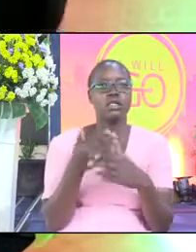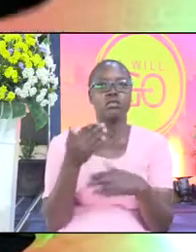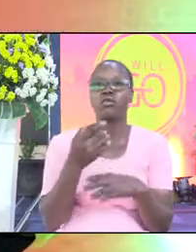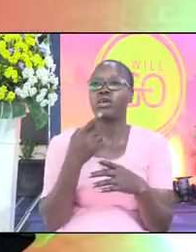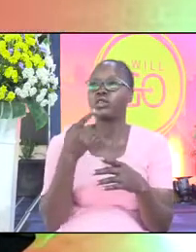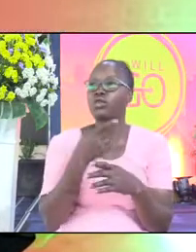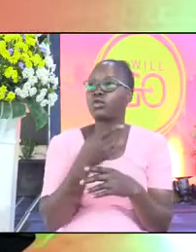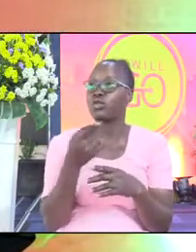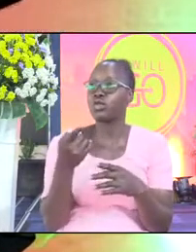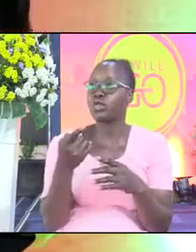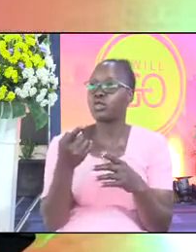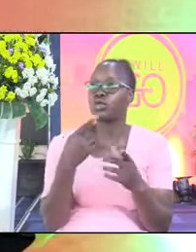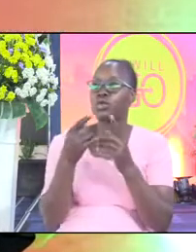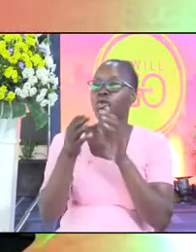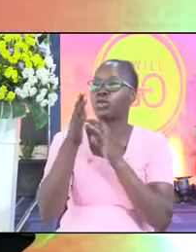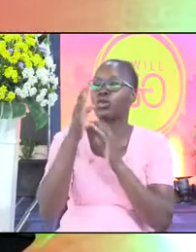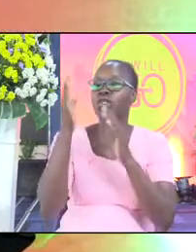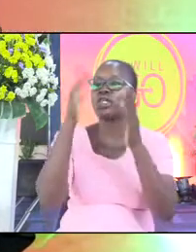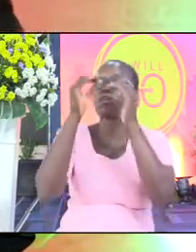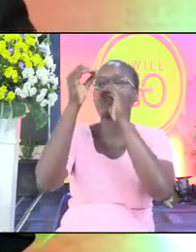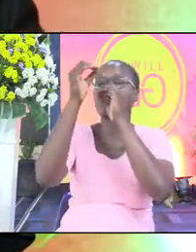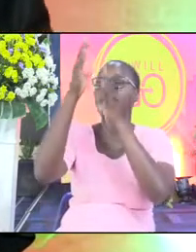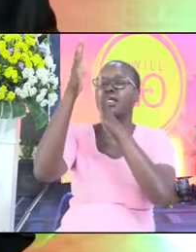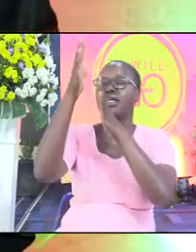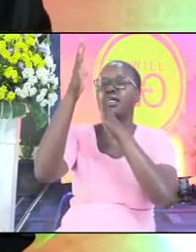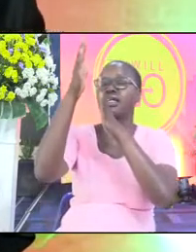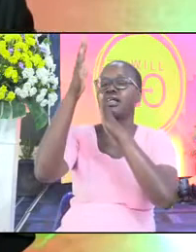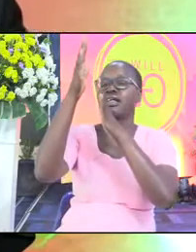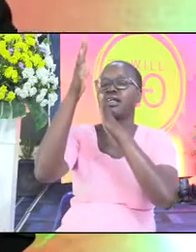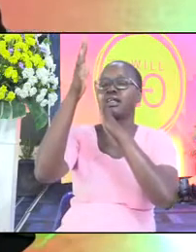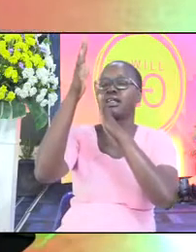talk with you, let us talk with God. Heavenly Father,